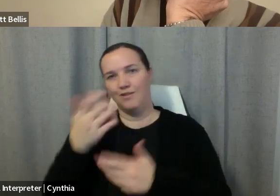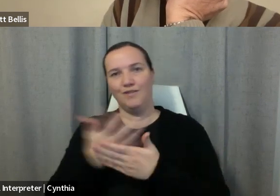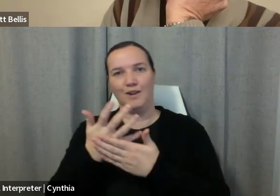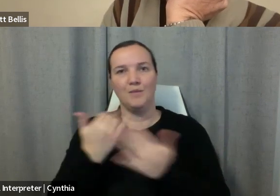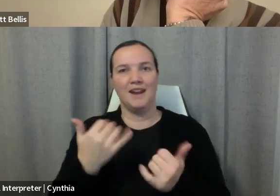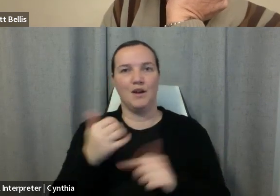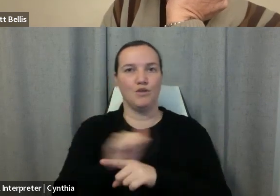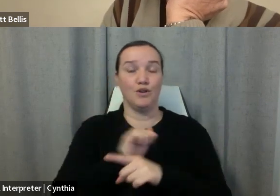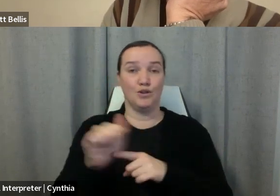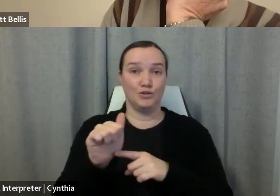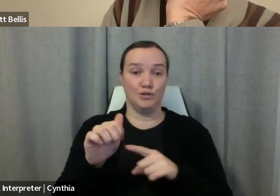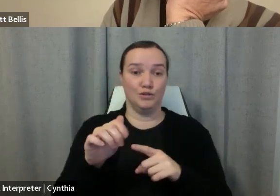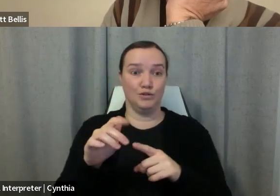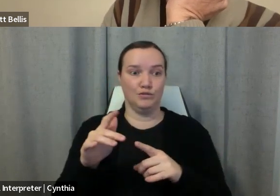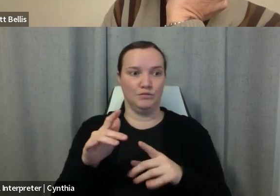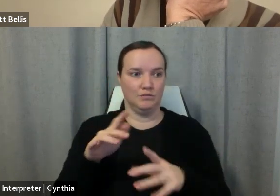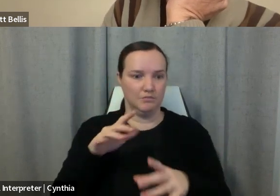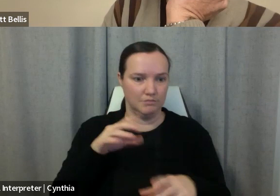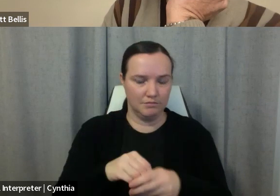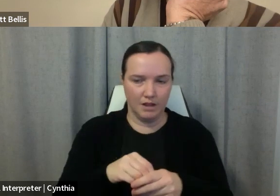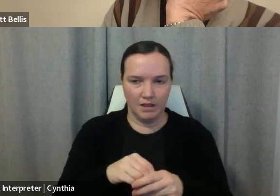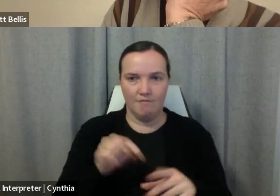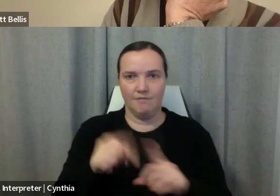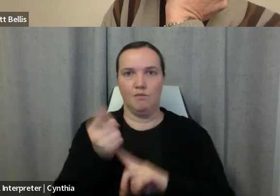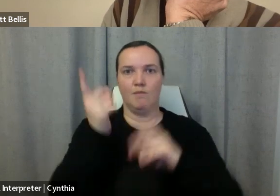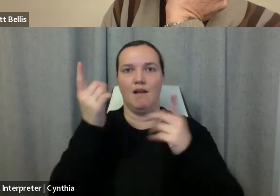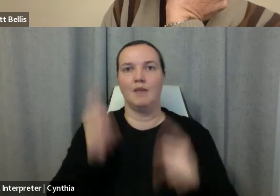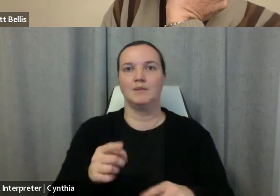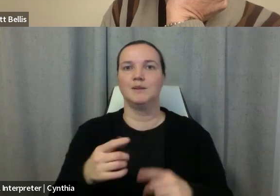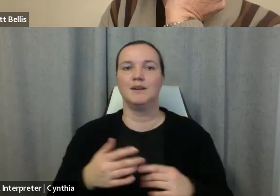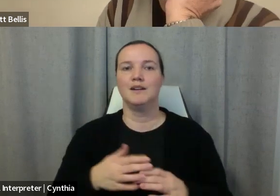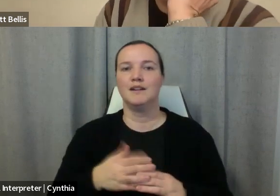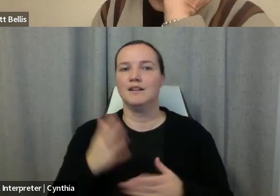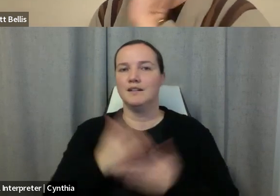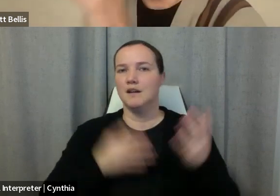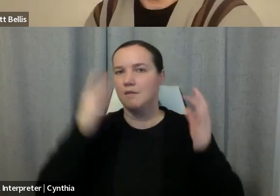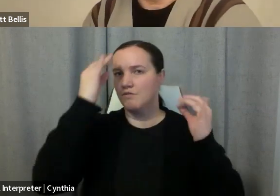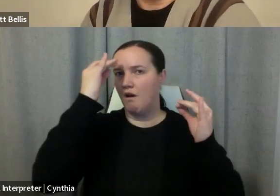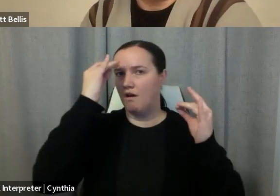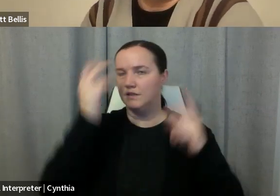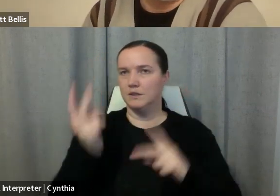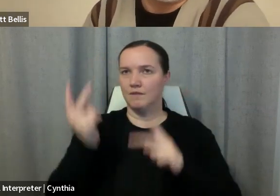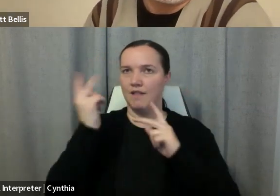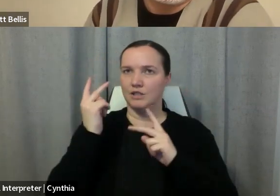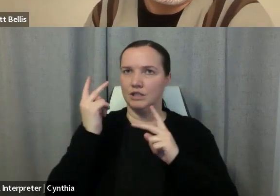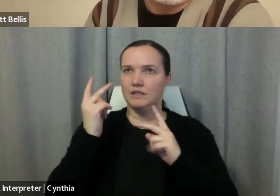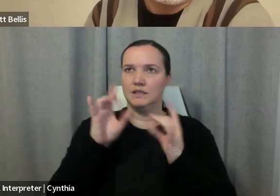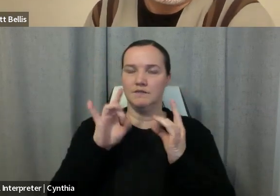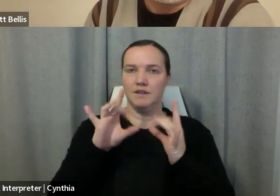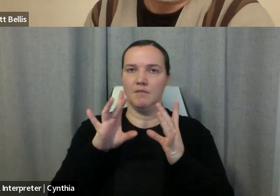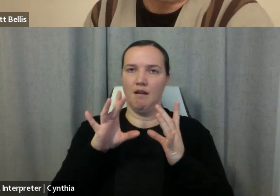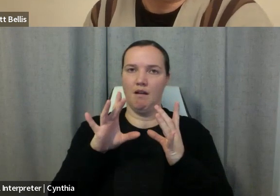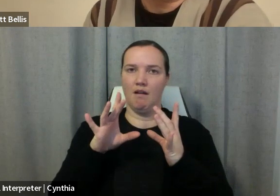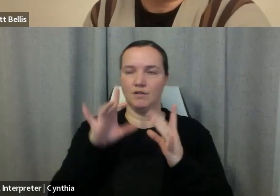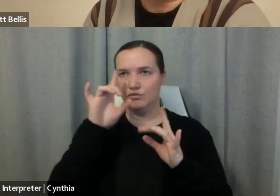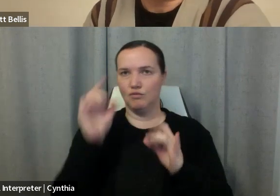hall and this moment happens. What are some thoughts, reflections, feedback, some